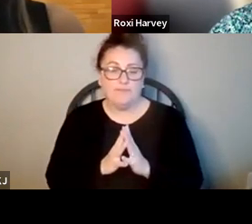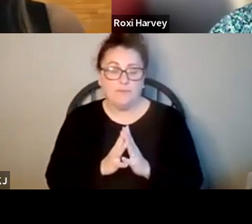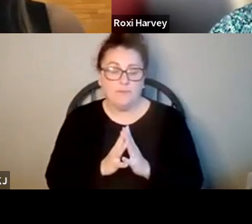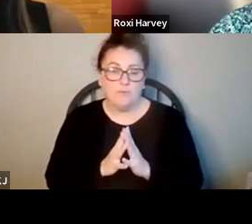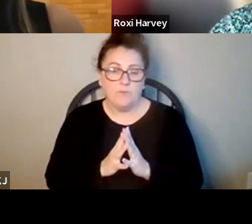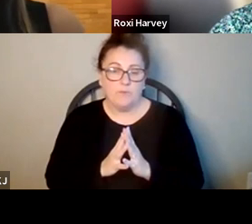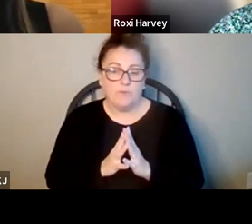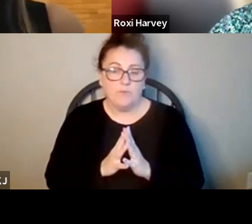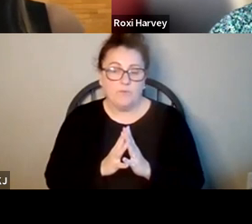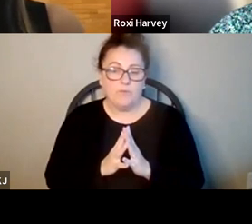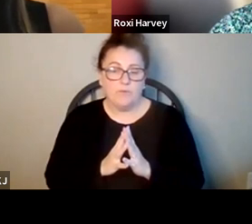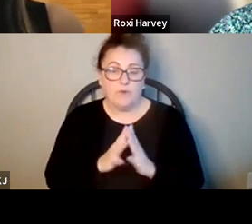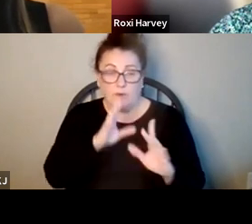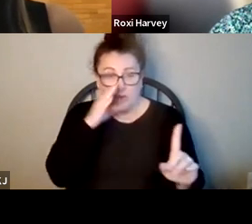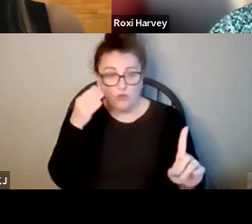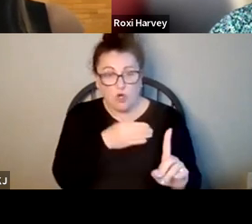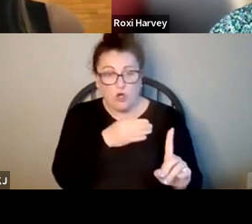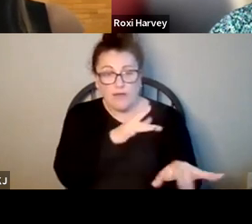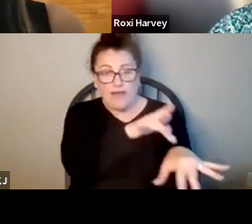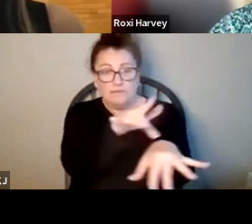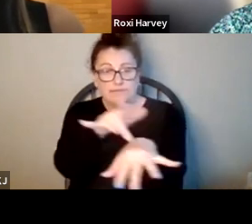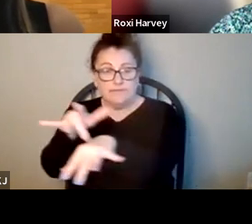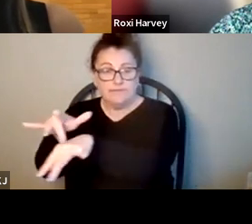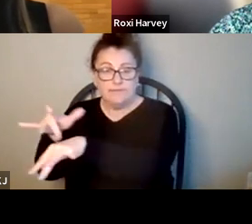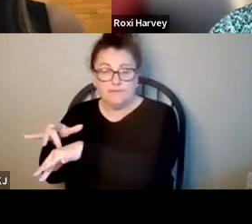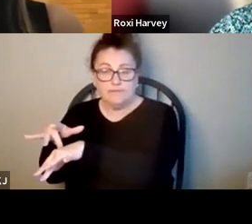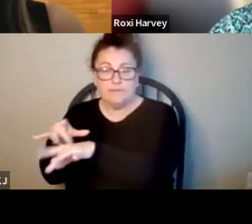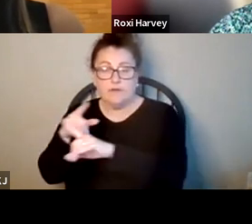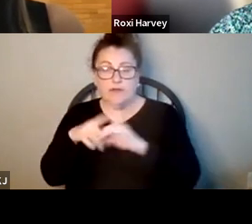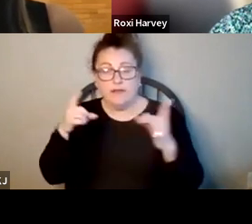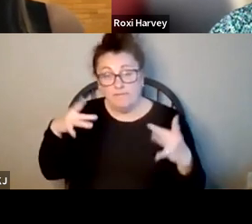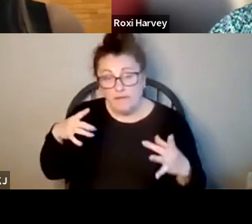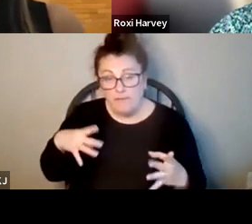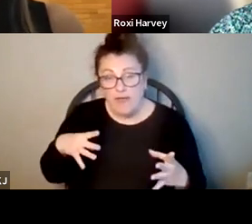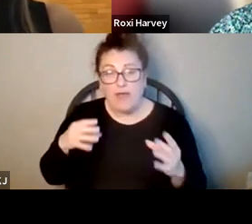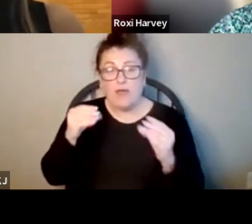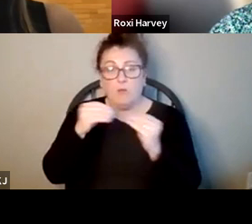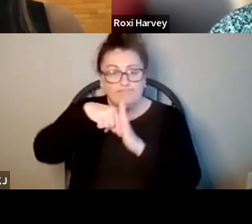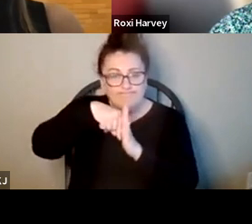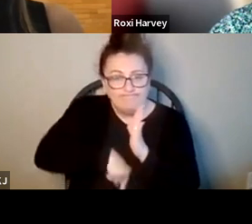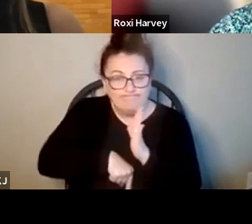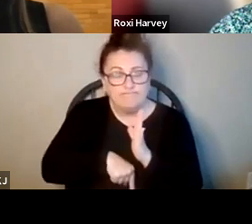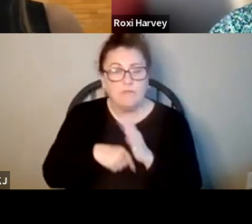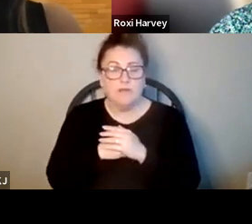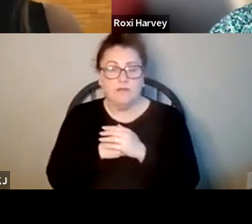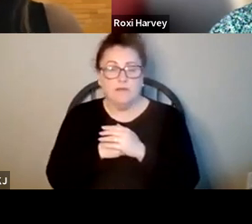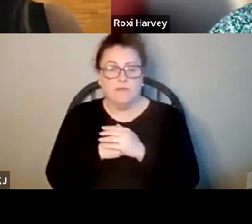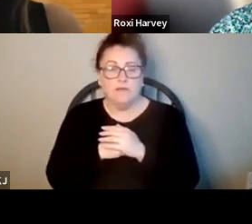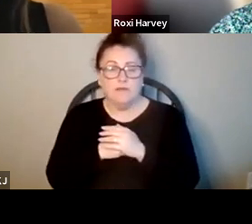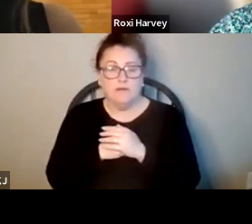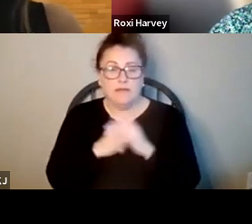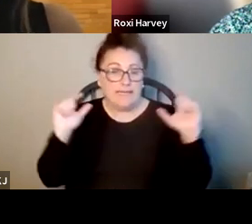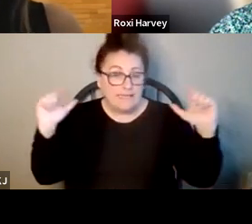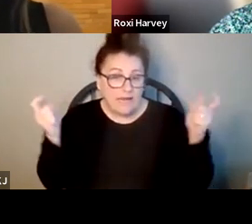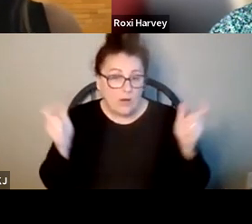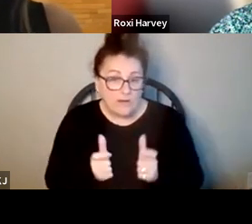I think we could do targeted outreach, but to get feedback in a more meaningful way, for example, narrowing down